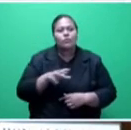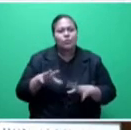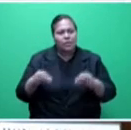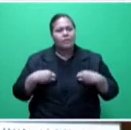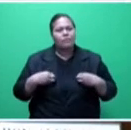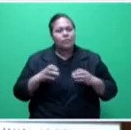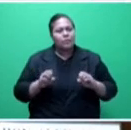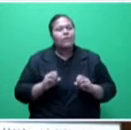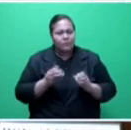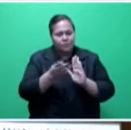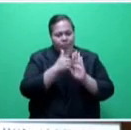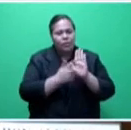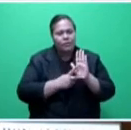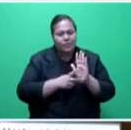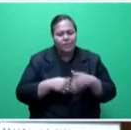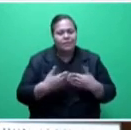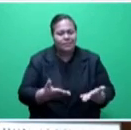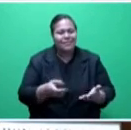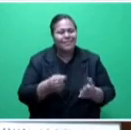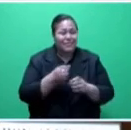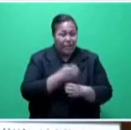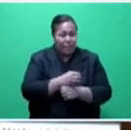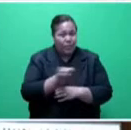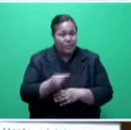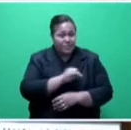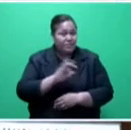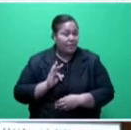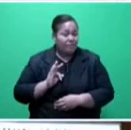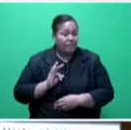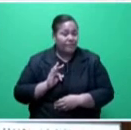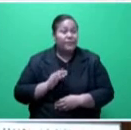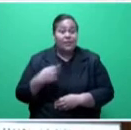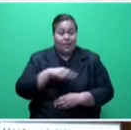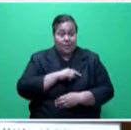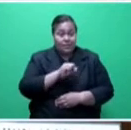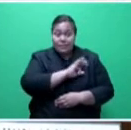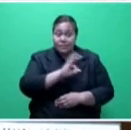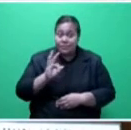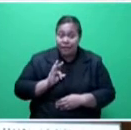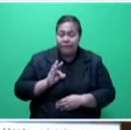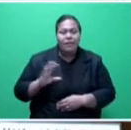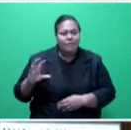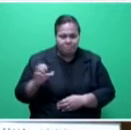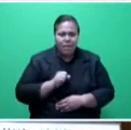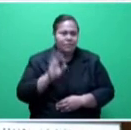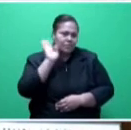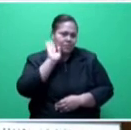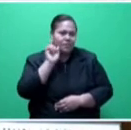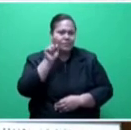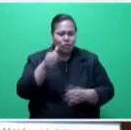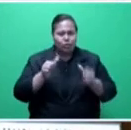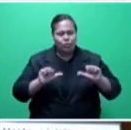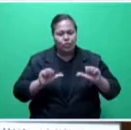up for their employees. And it is upon us as employees to continue to protect and uphold our places of work